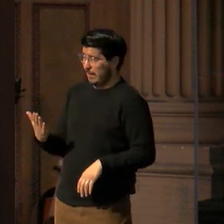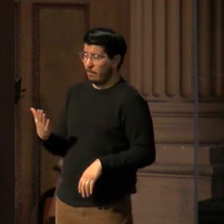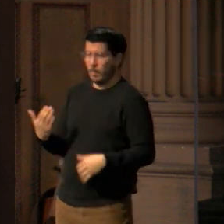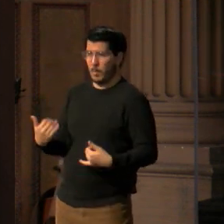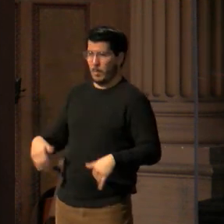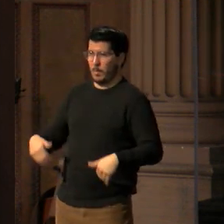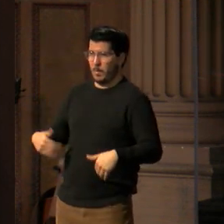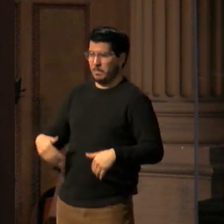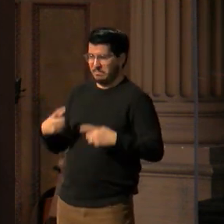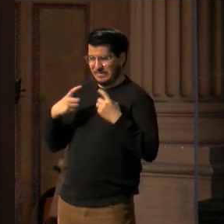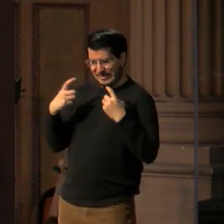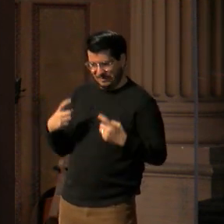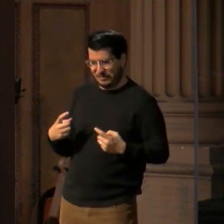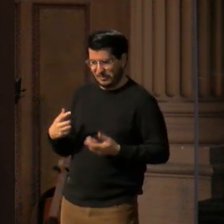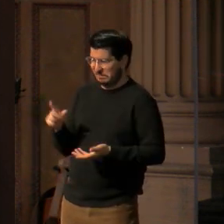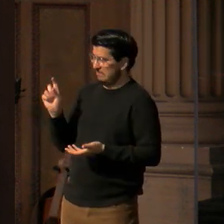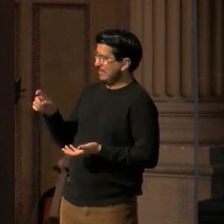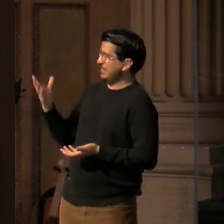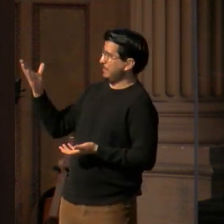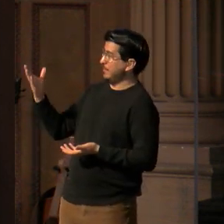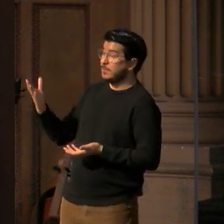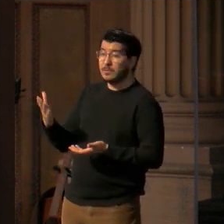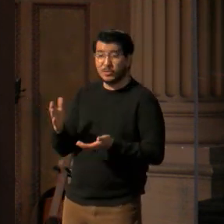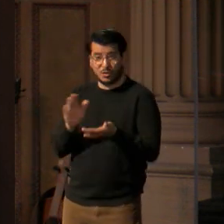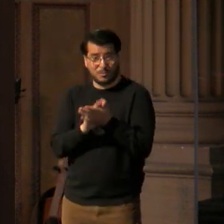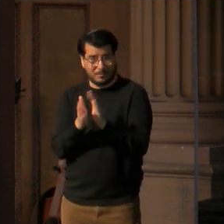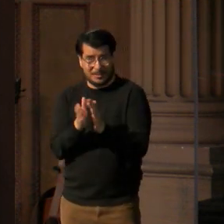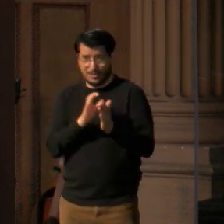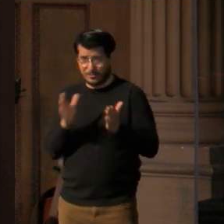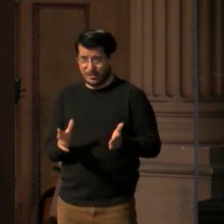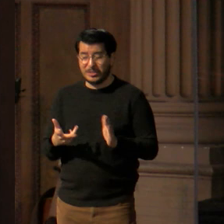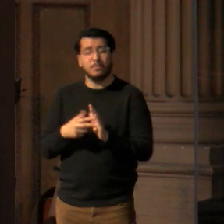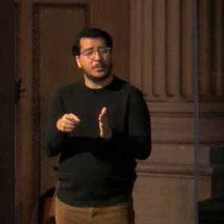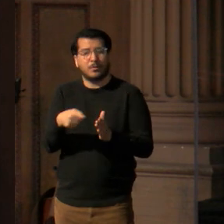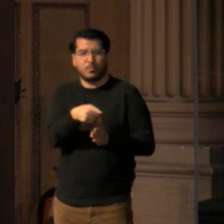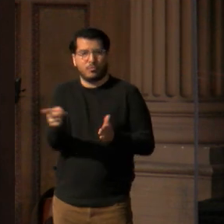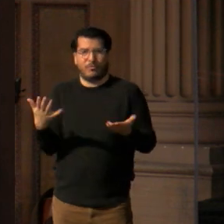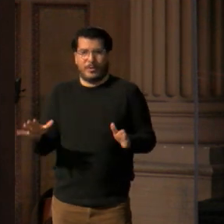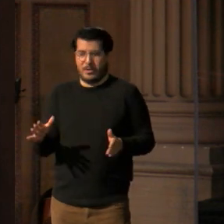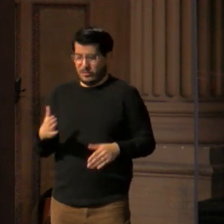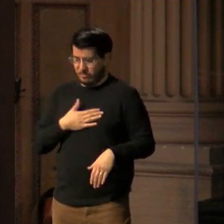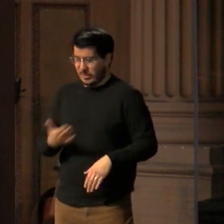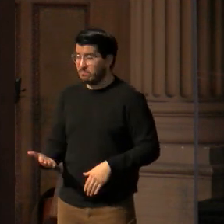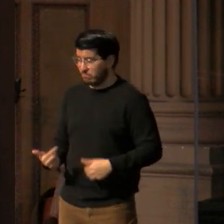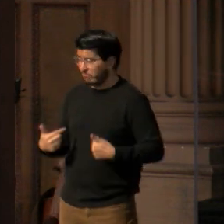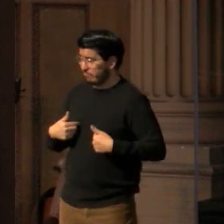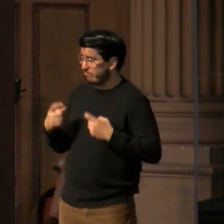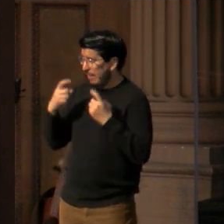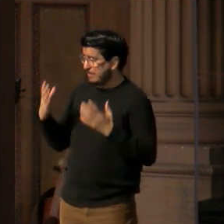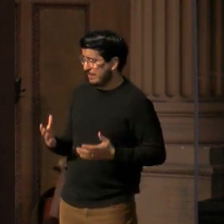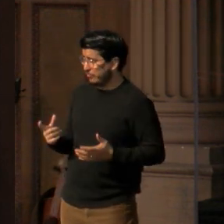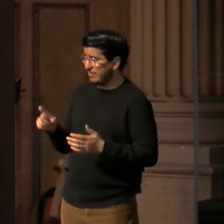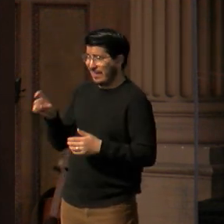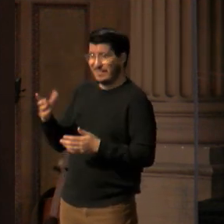To be a Christian means that you're someone who's admitted that you are a sinner who needed someone to come and save you.